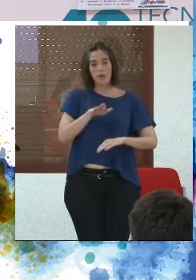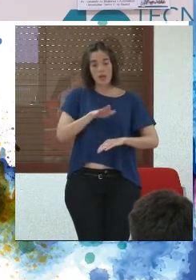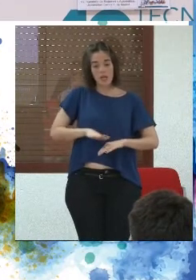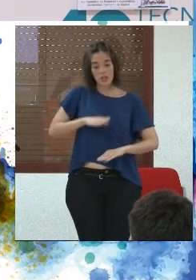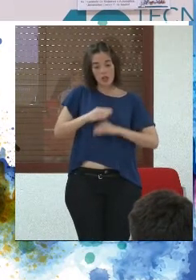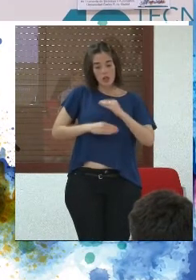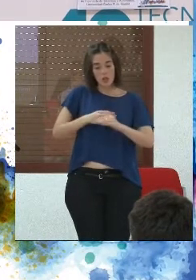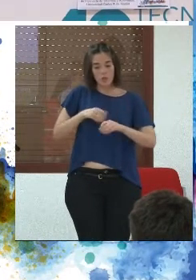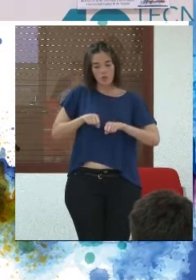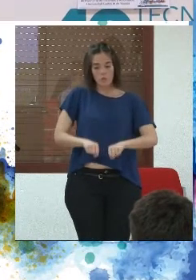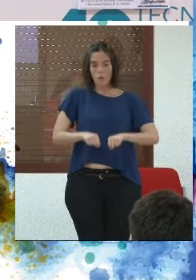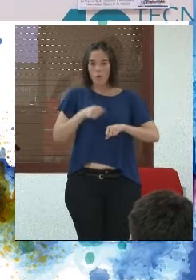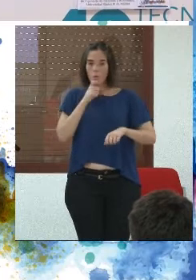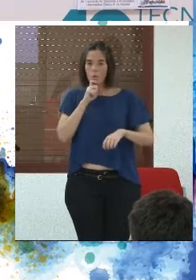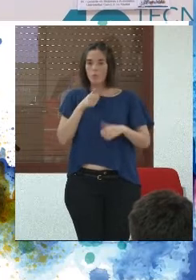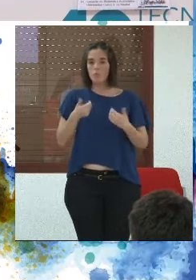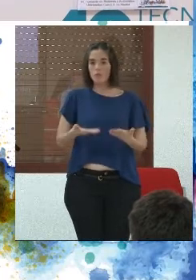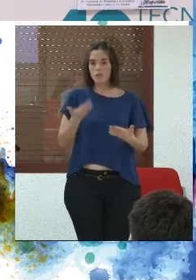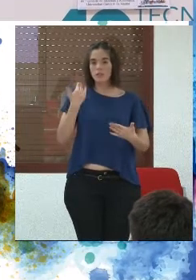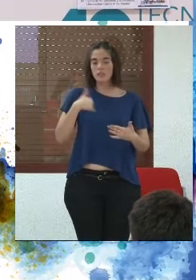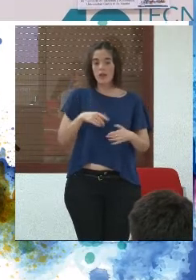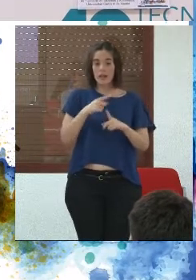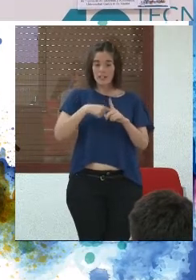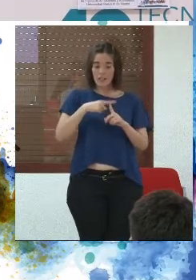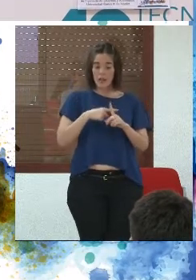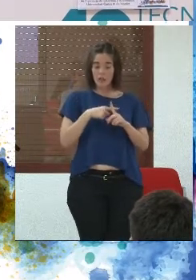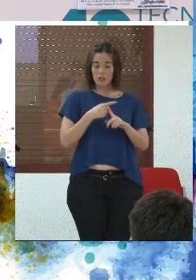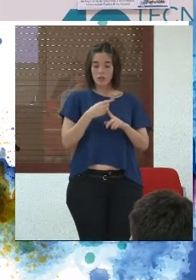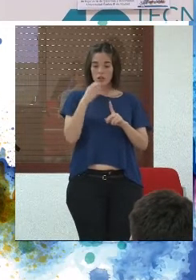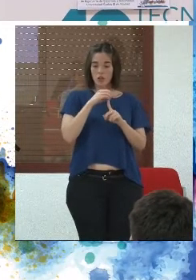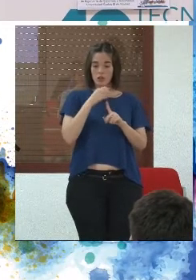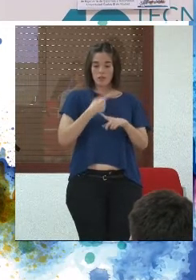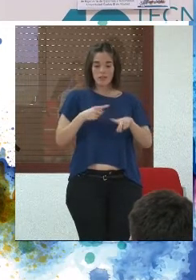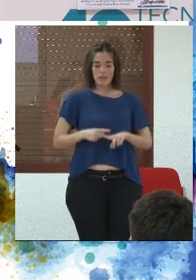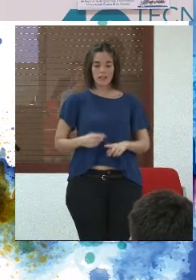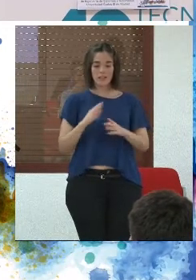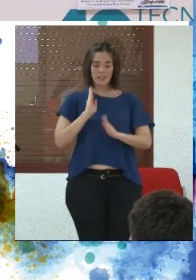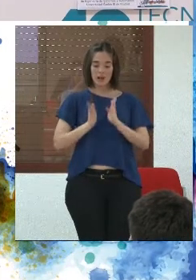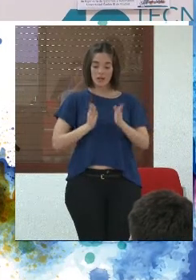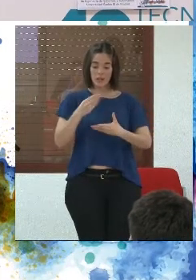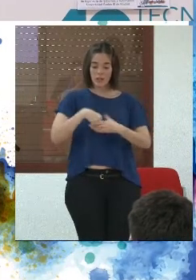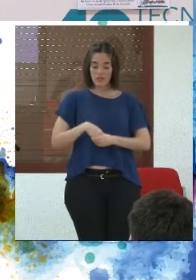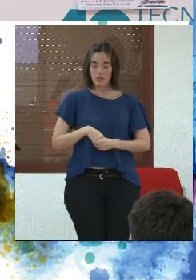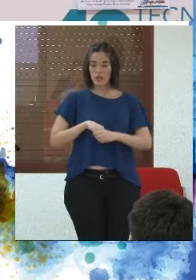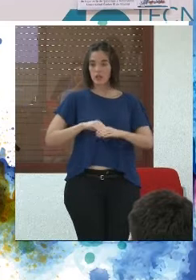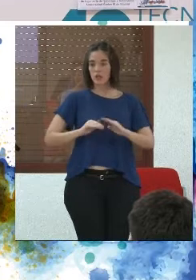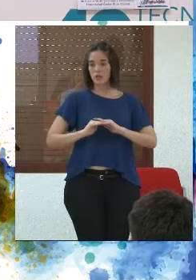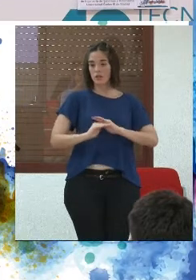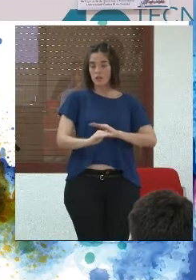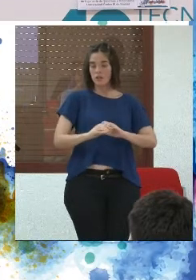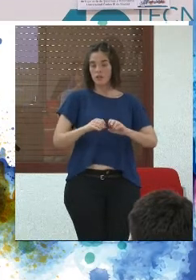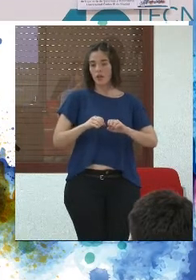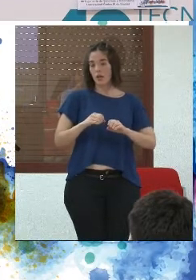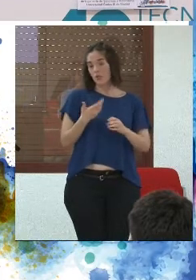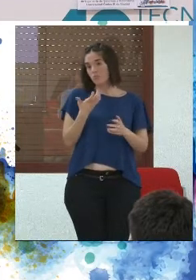and the one that it is supported by the child. This way, we can adapt ourselves to different degrees of rehabilitation during the therapy in such a